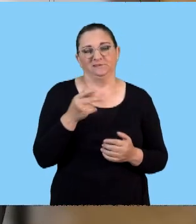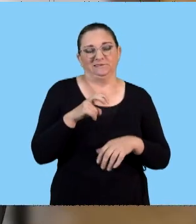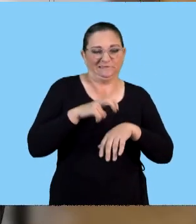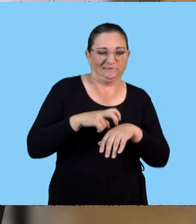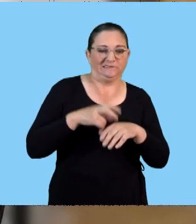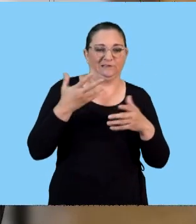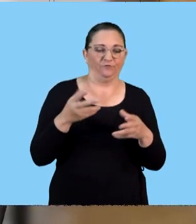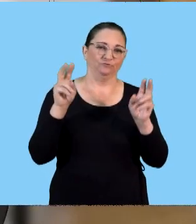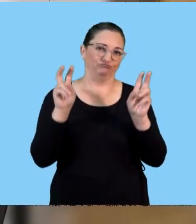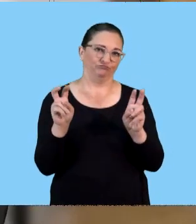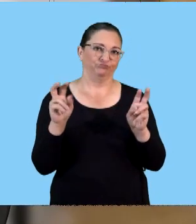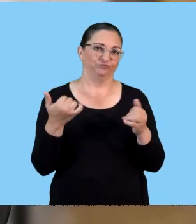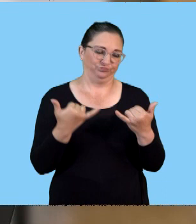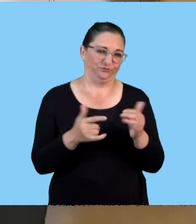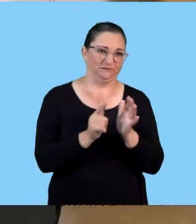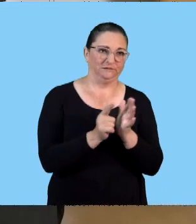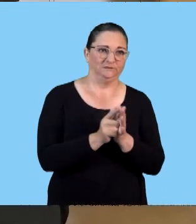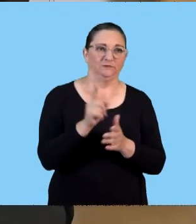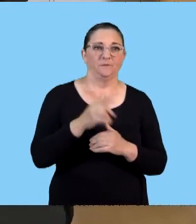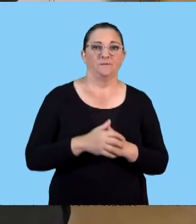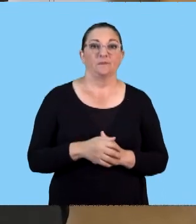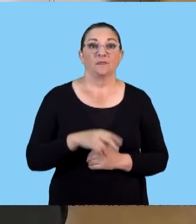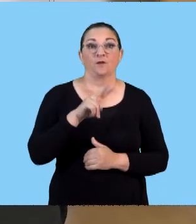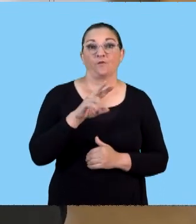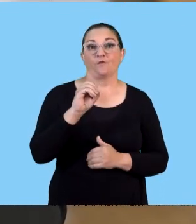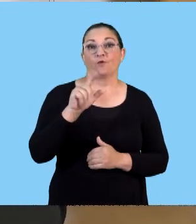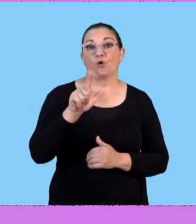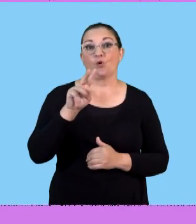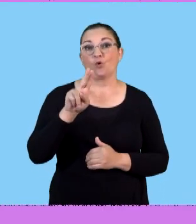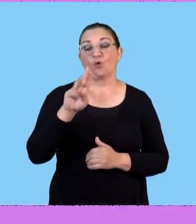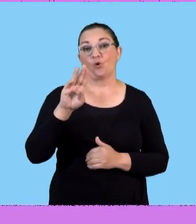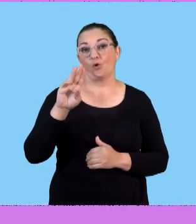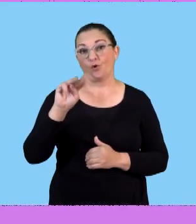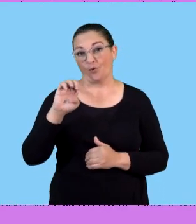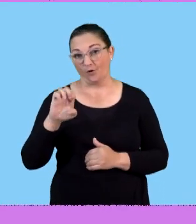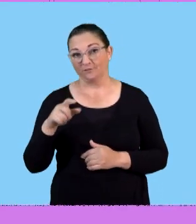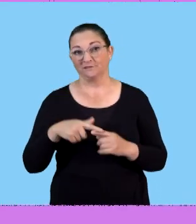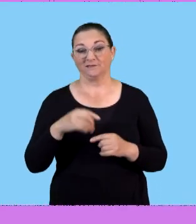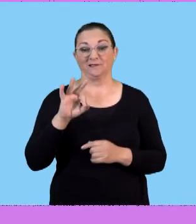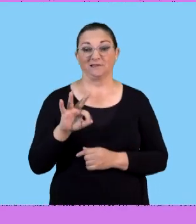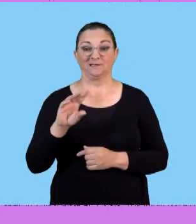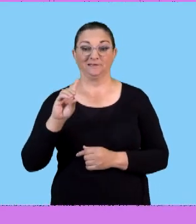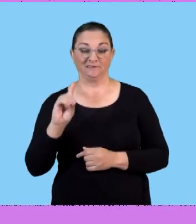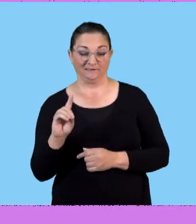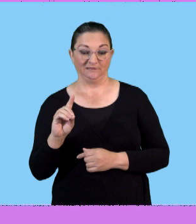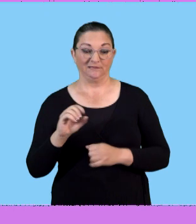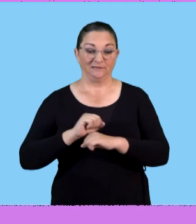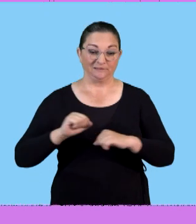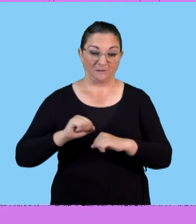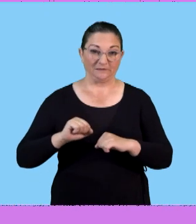is applicable to our topic of today's lesson. So here I've indicated that volume is